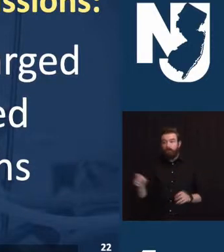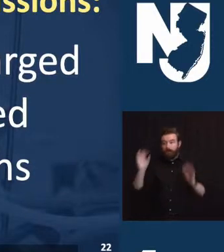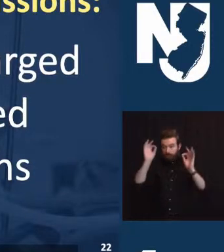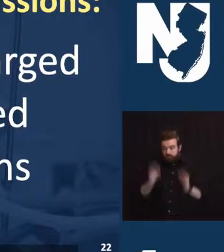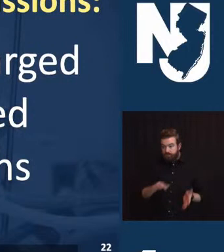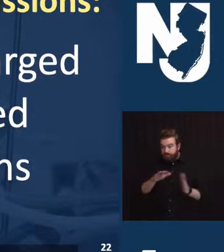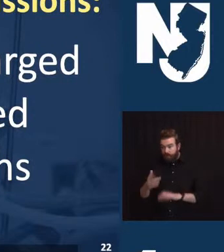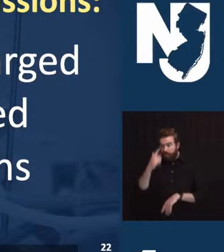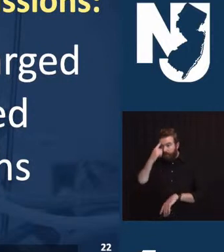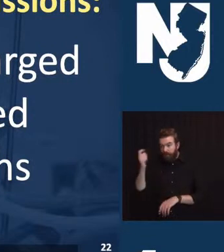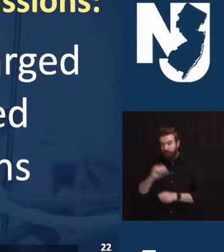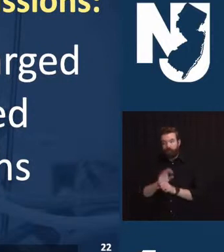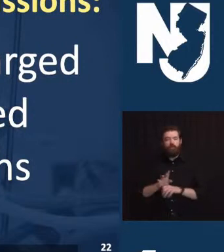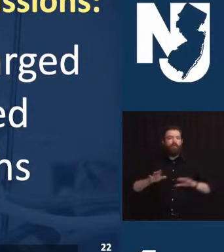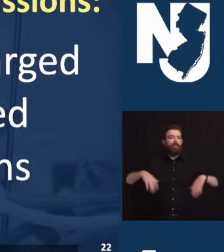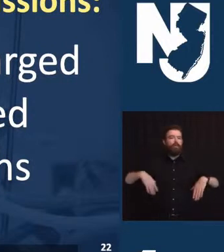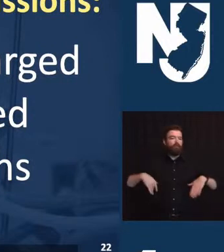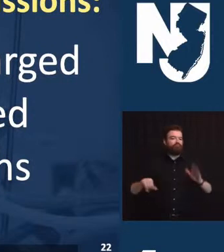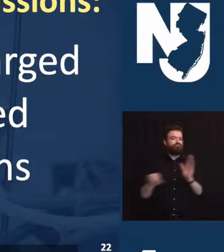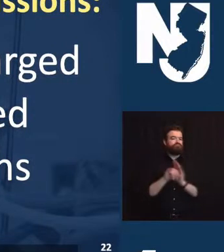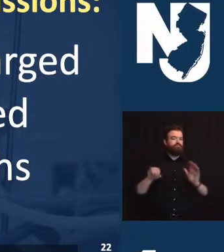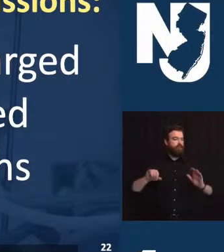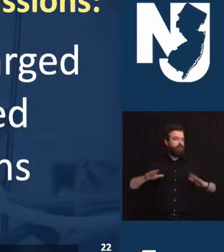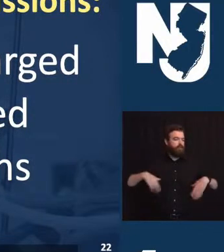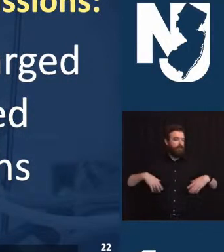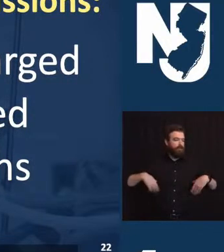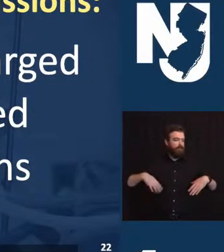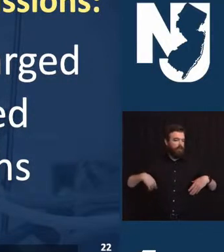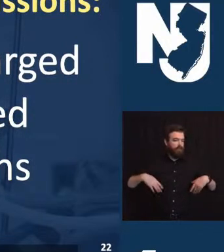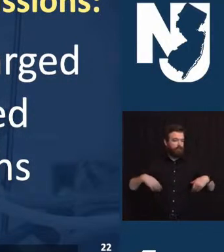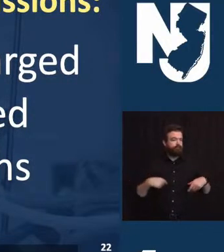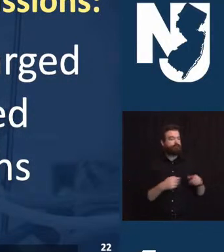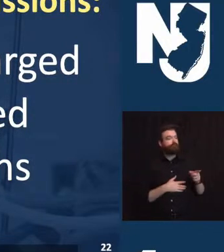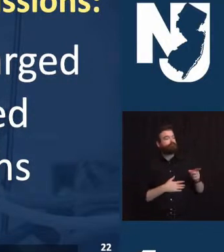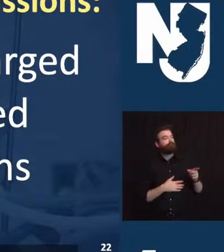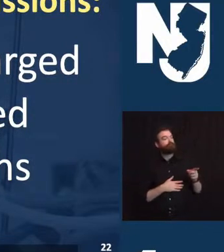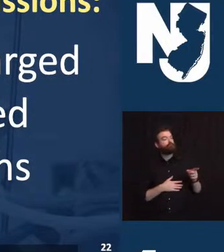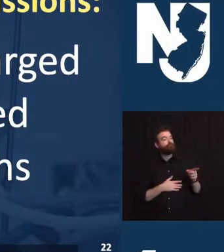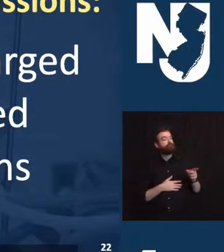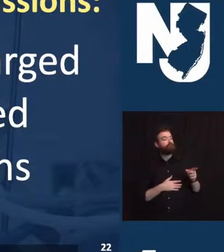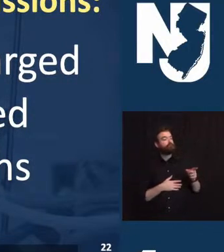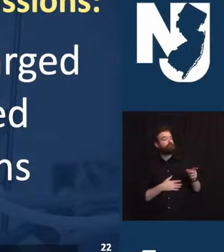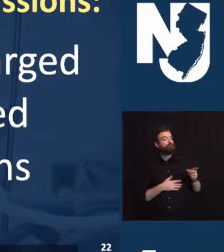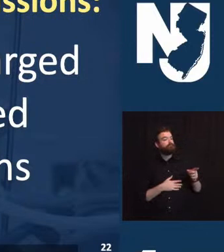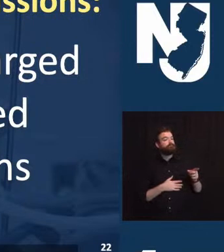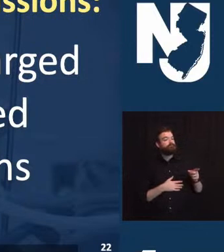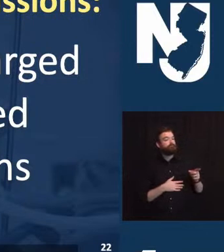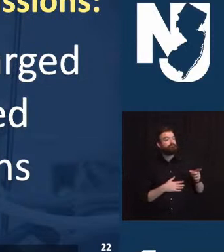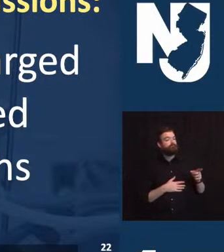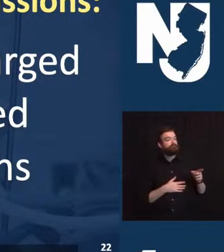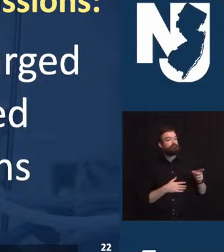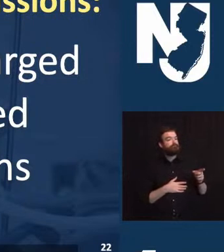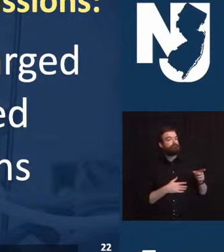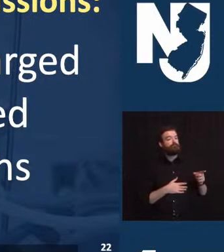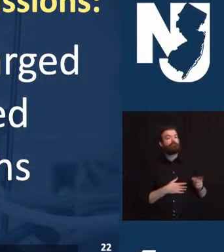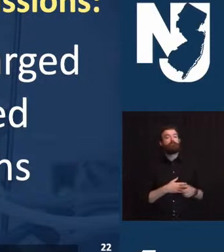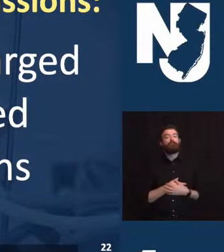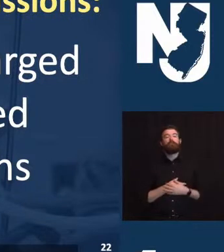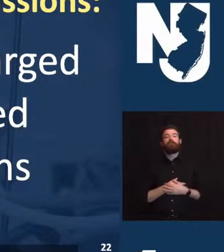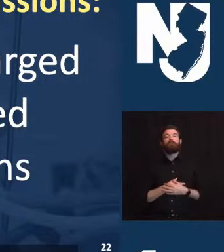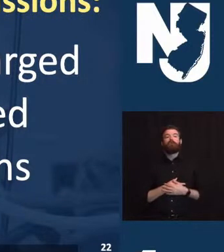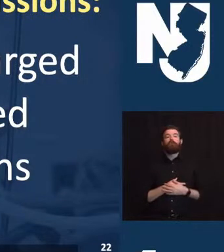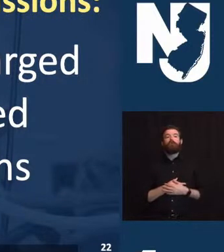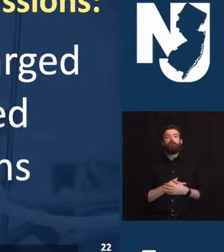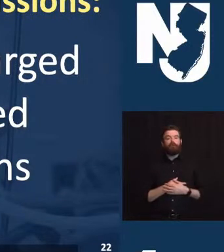last two numbers, by the way, admitted and deaths, be reminders that there are still unvaccinated